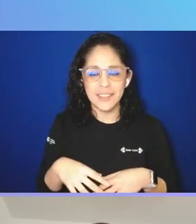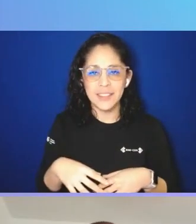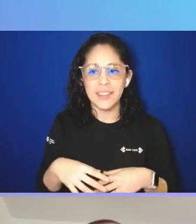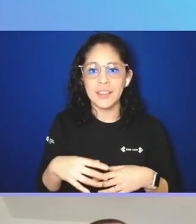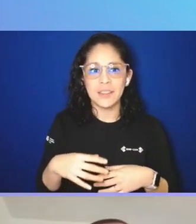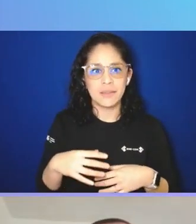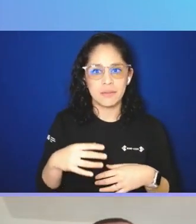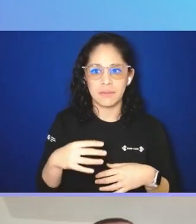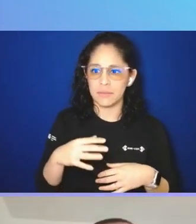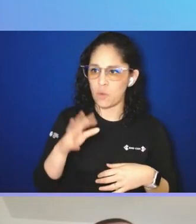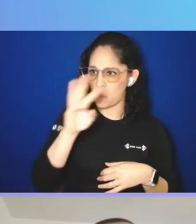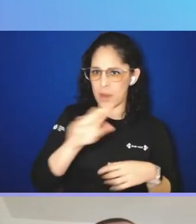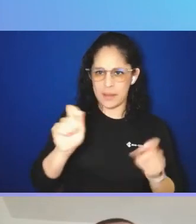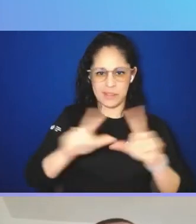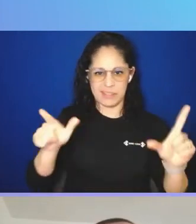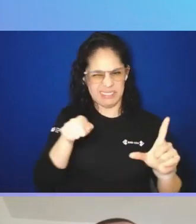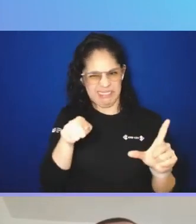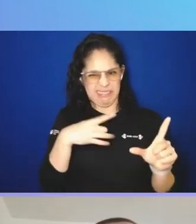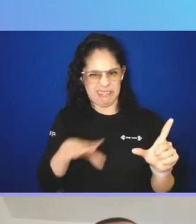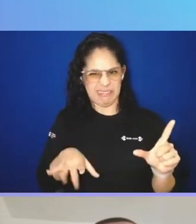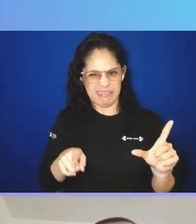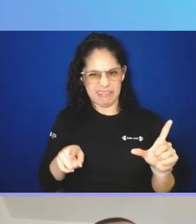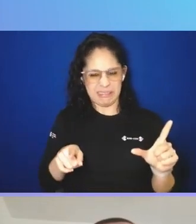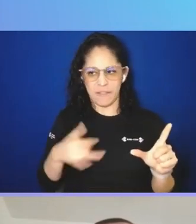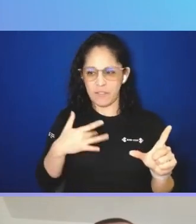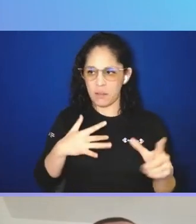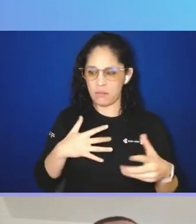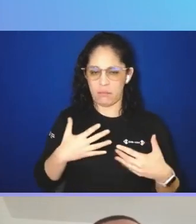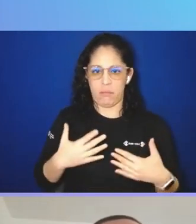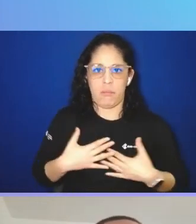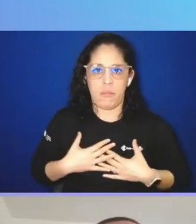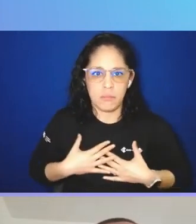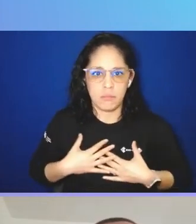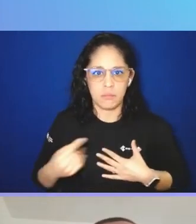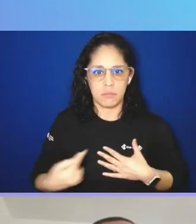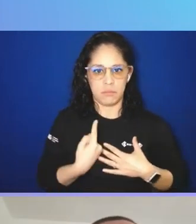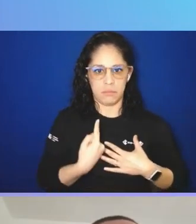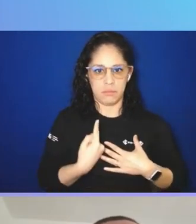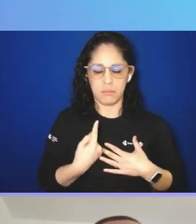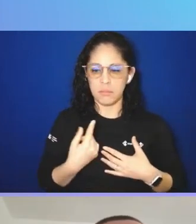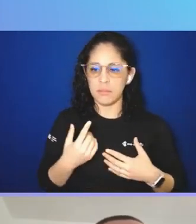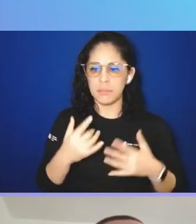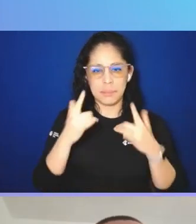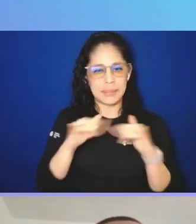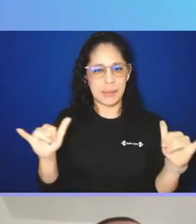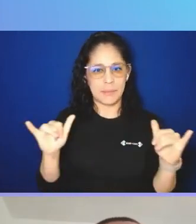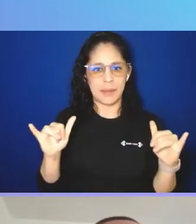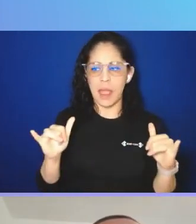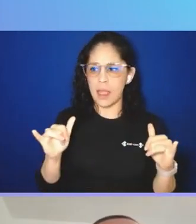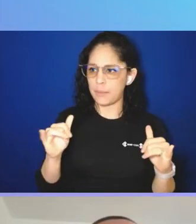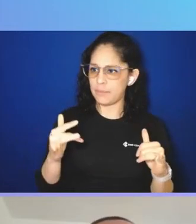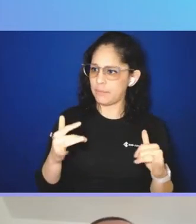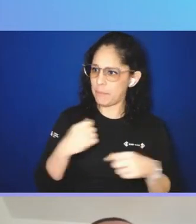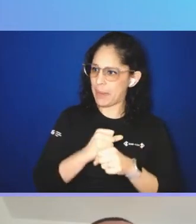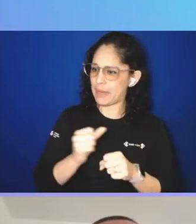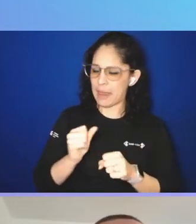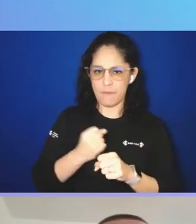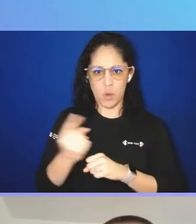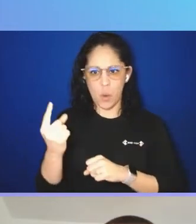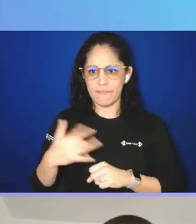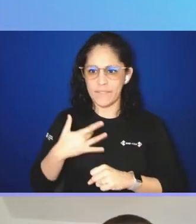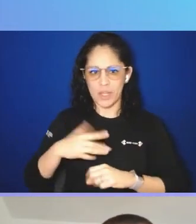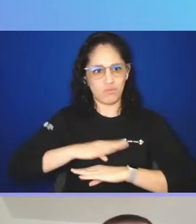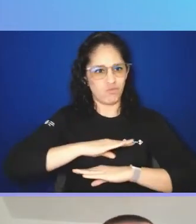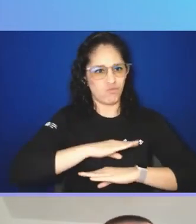website doesn't like it, we tend to feel hurt, but think, well, you can't please everyone. And pictured as someone vomiting and saying, I hate